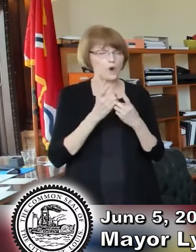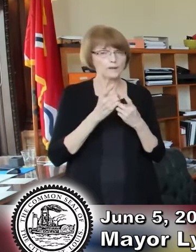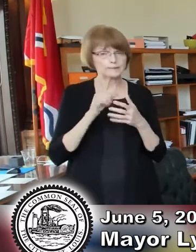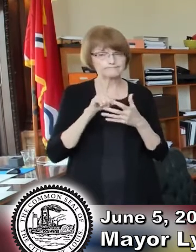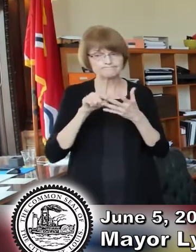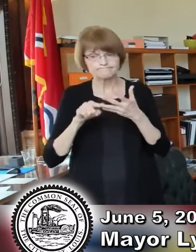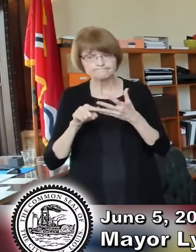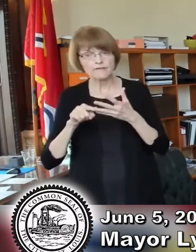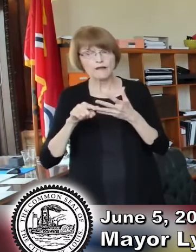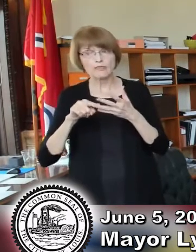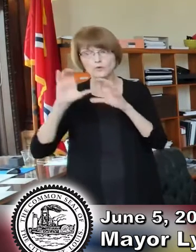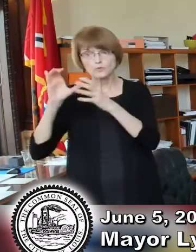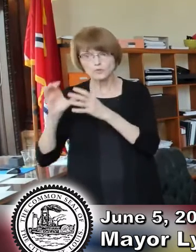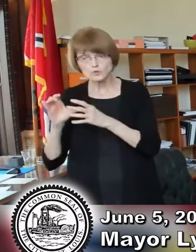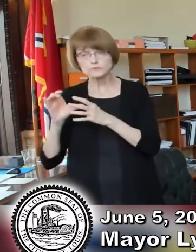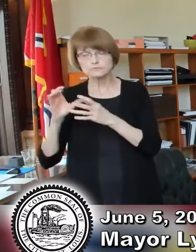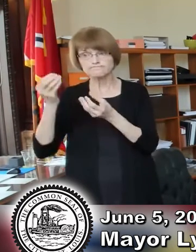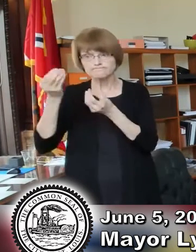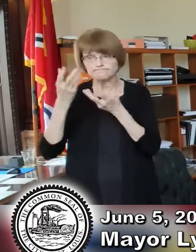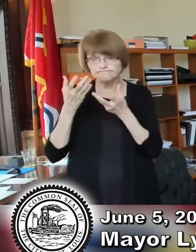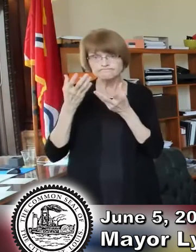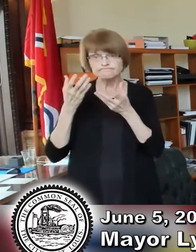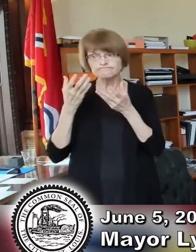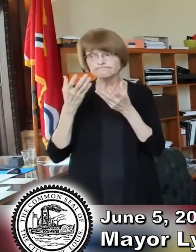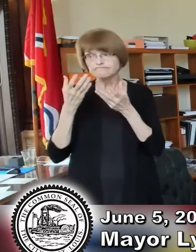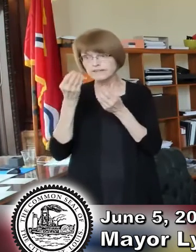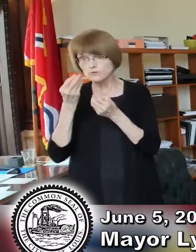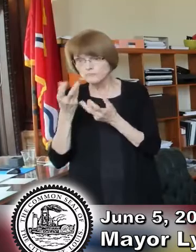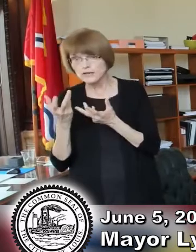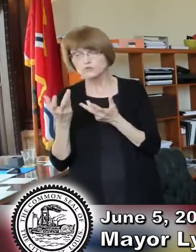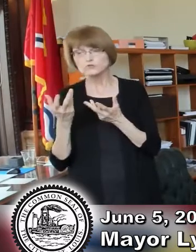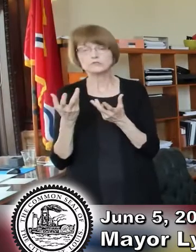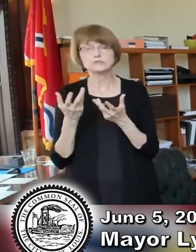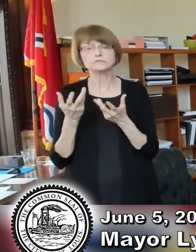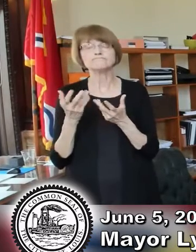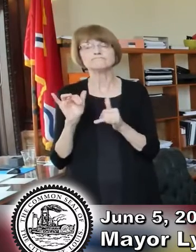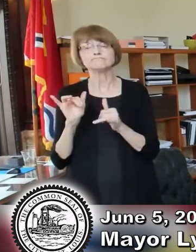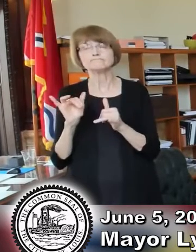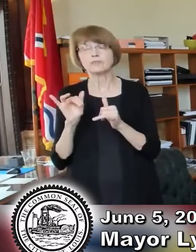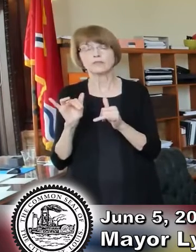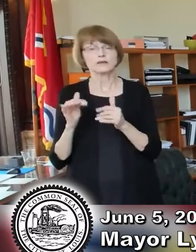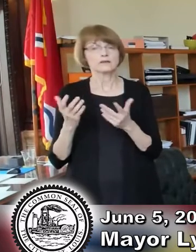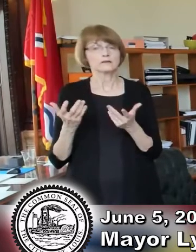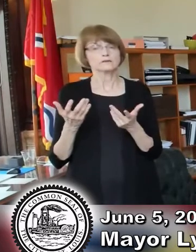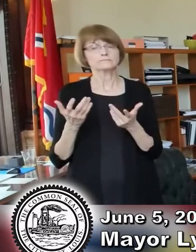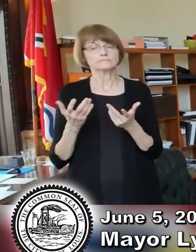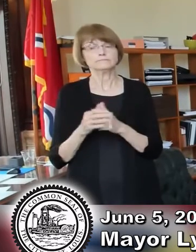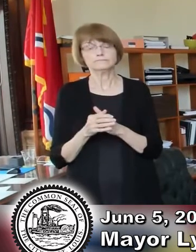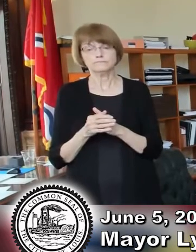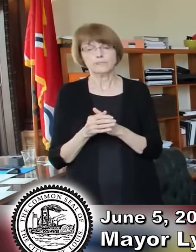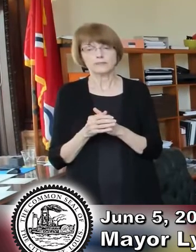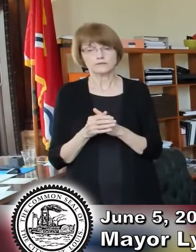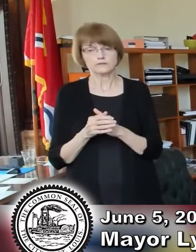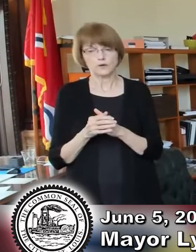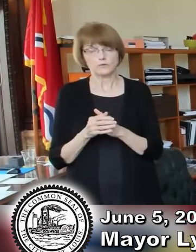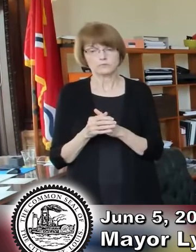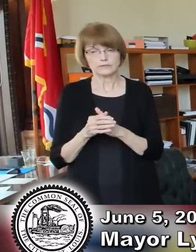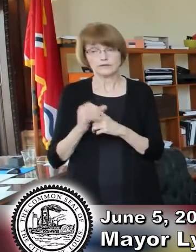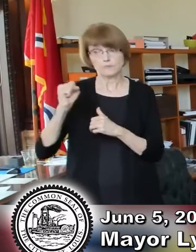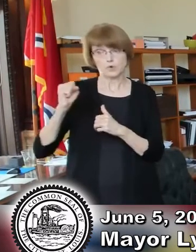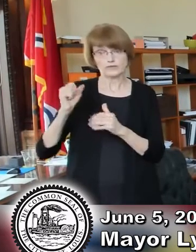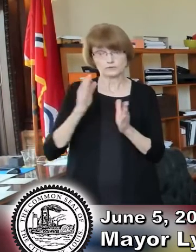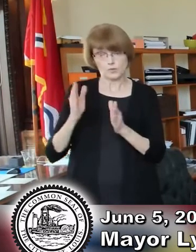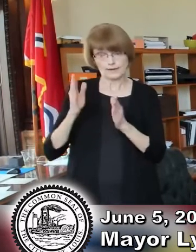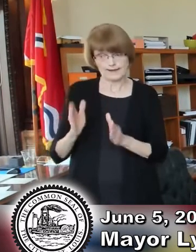authorities have. We'll base it on when protest organizers are